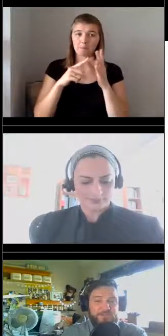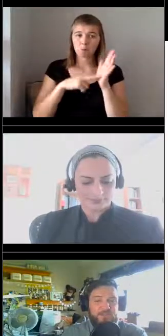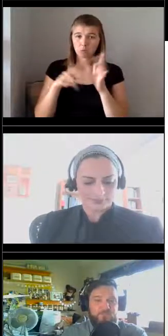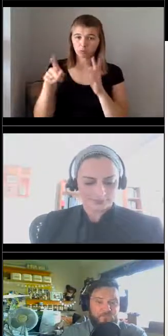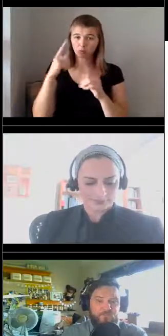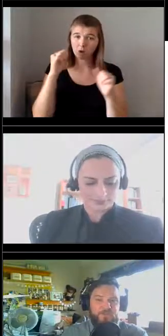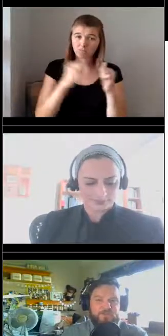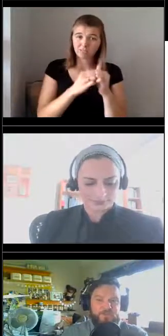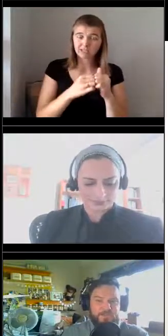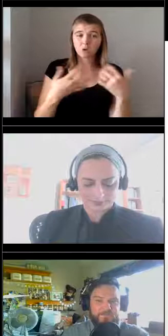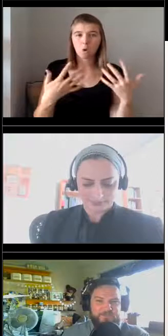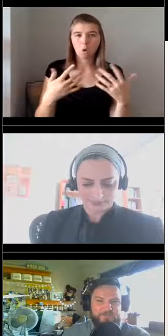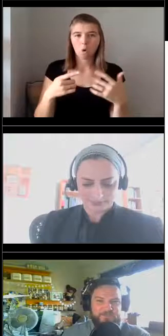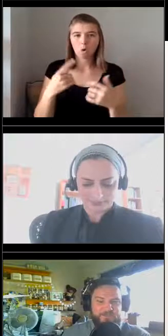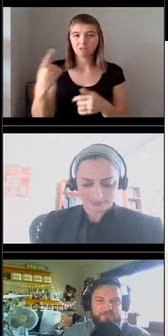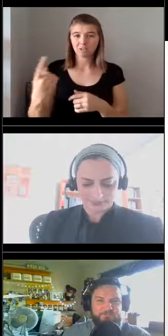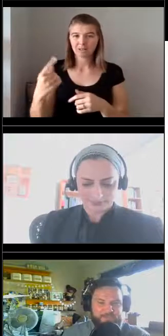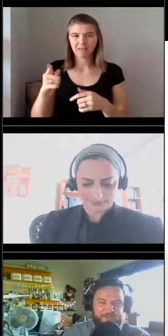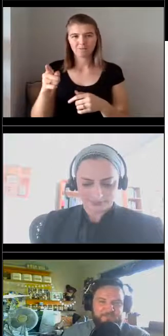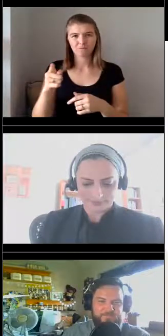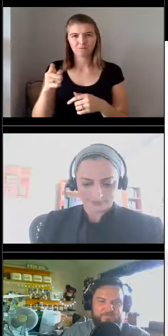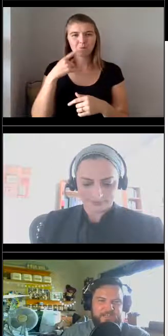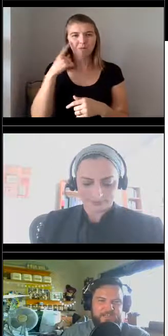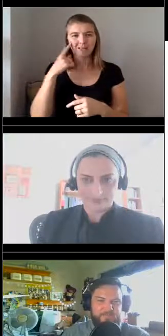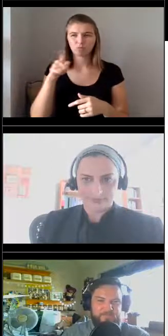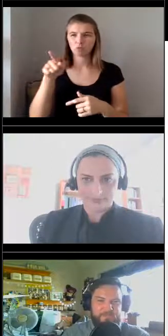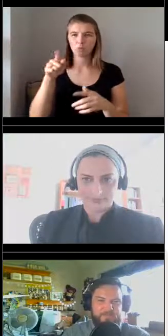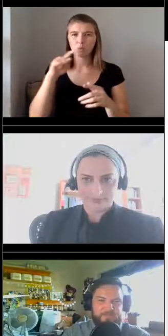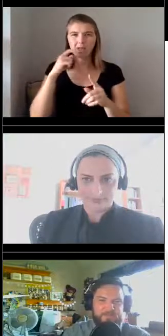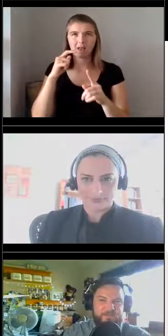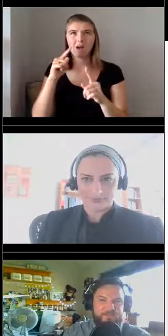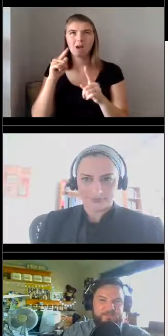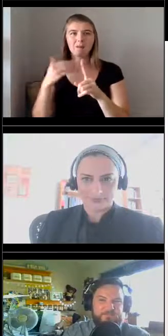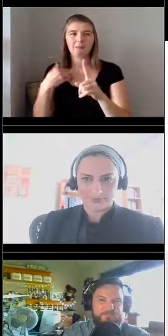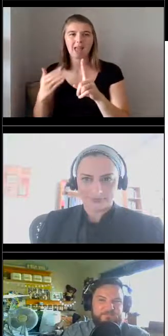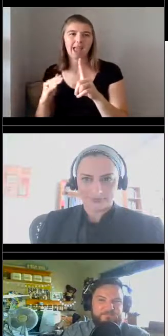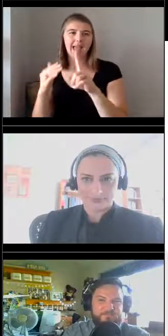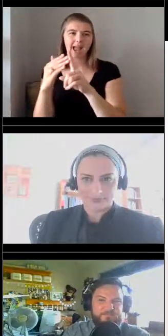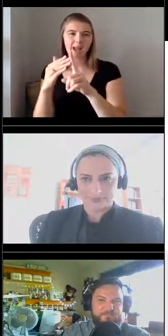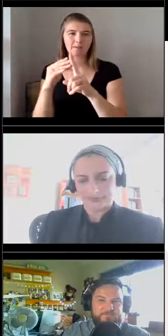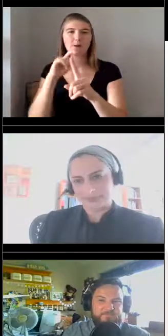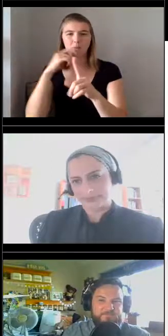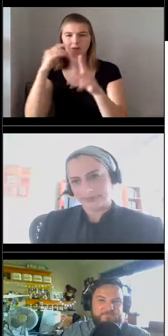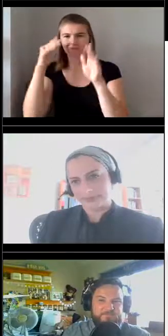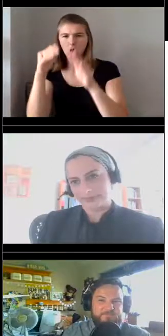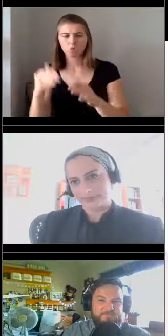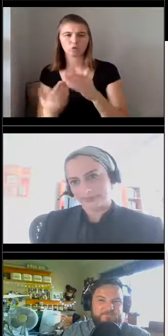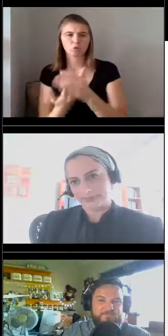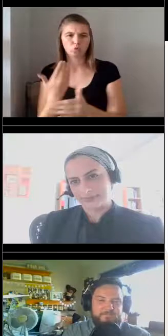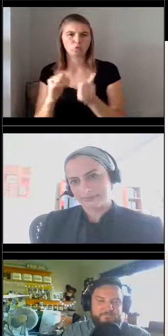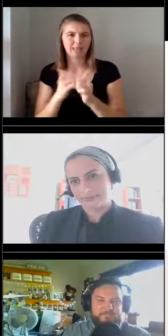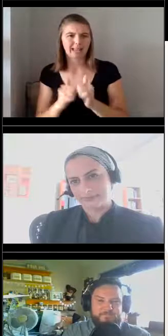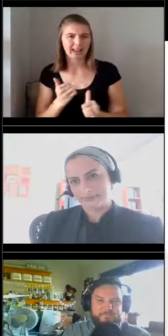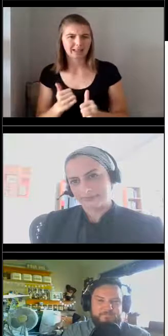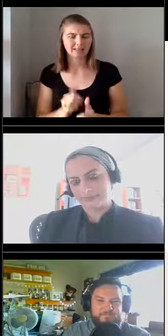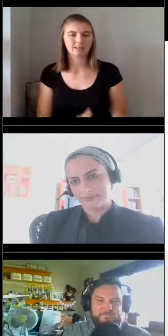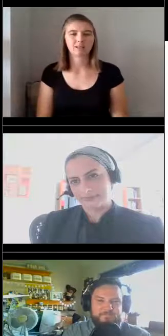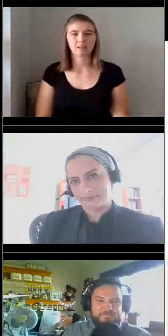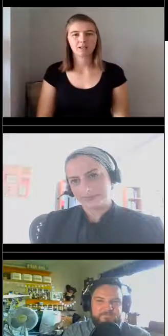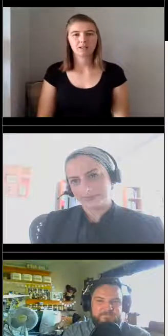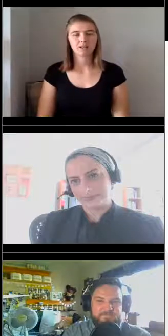you yourself are focused on a different skill set because of the challenges we faced this year? Yes, definitely. I